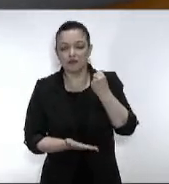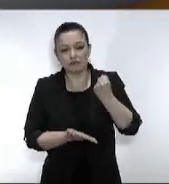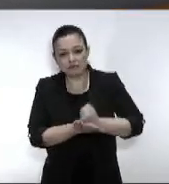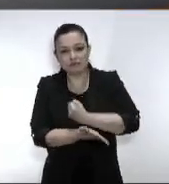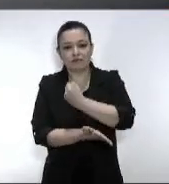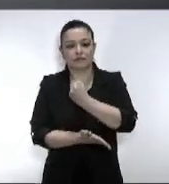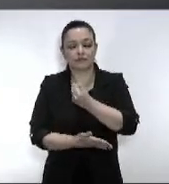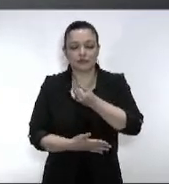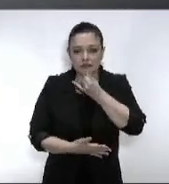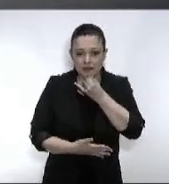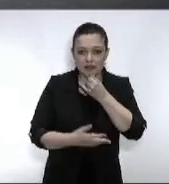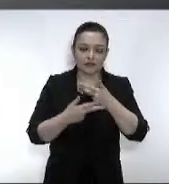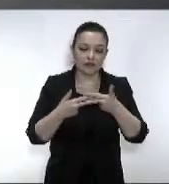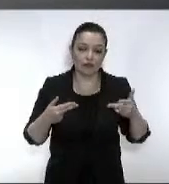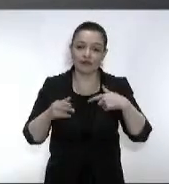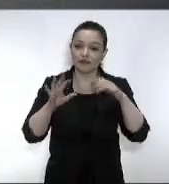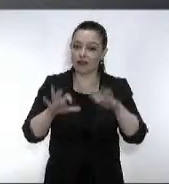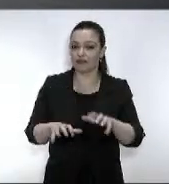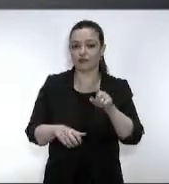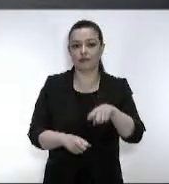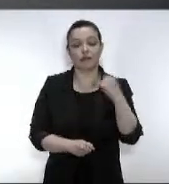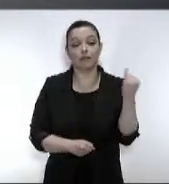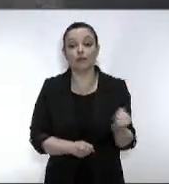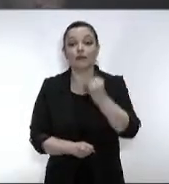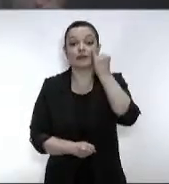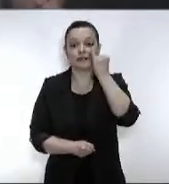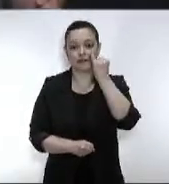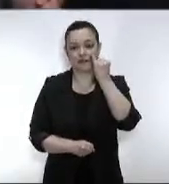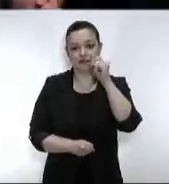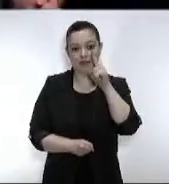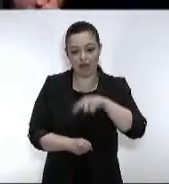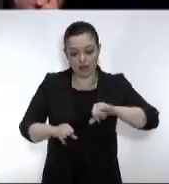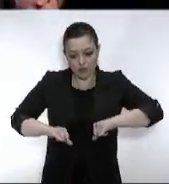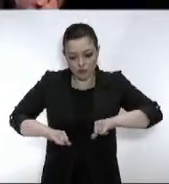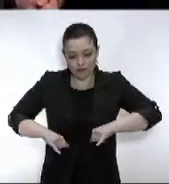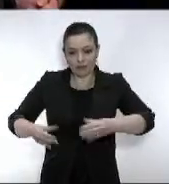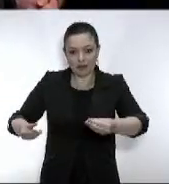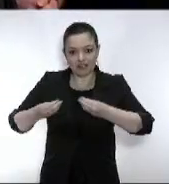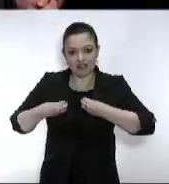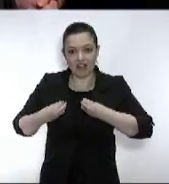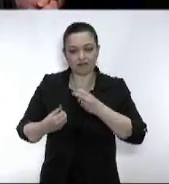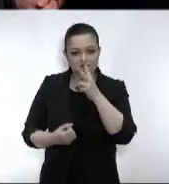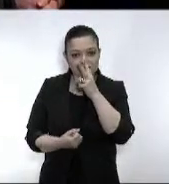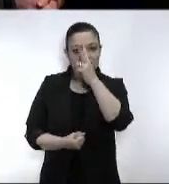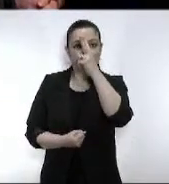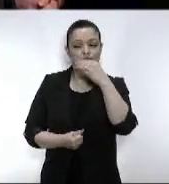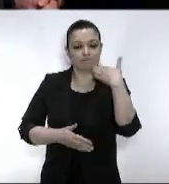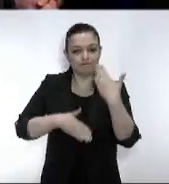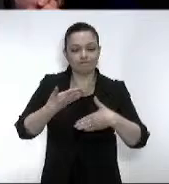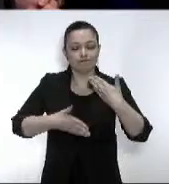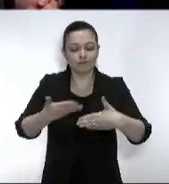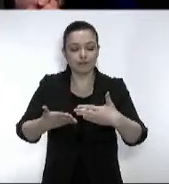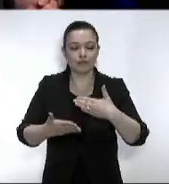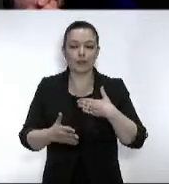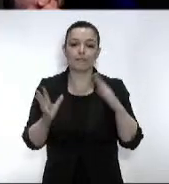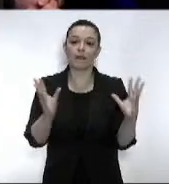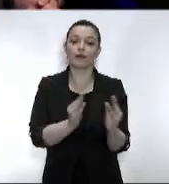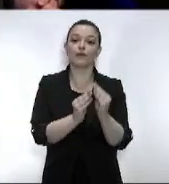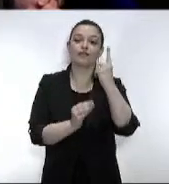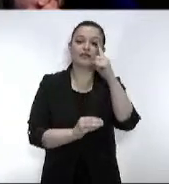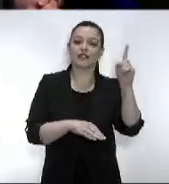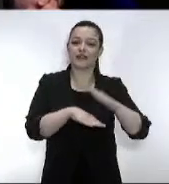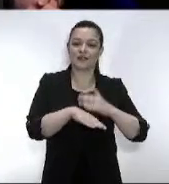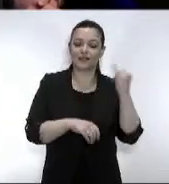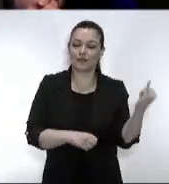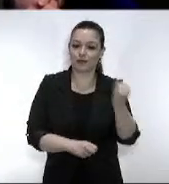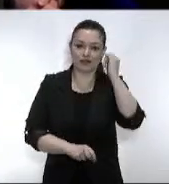Frustrations and pains are part of the process, and they're important, and they make us more robust. And finally, the most